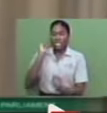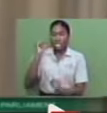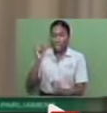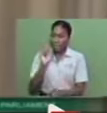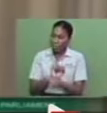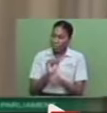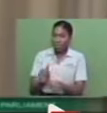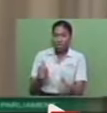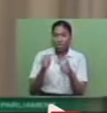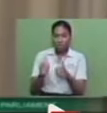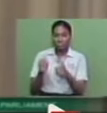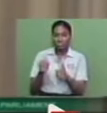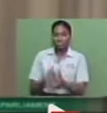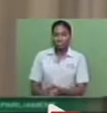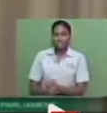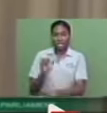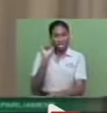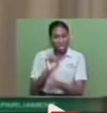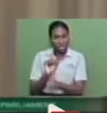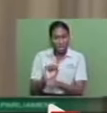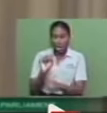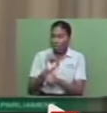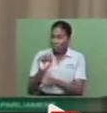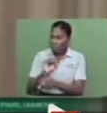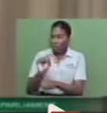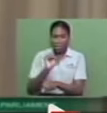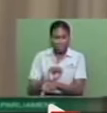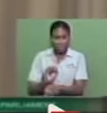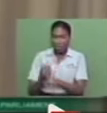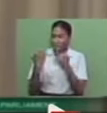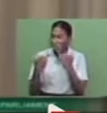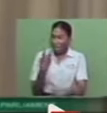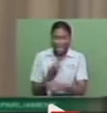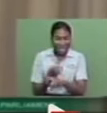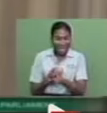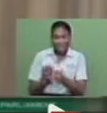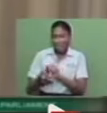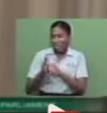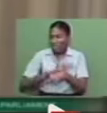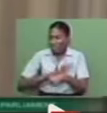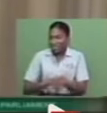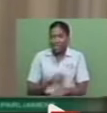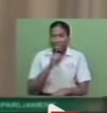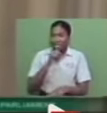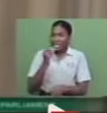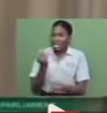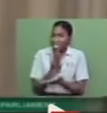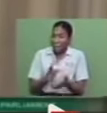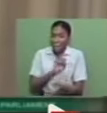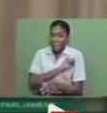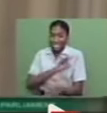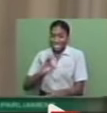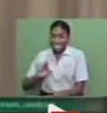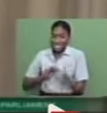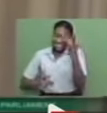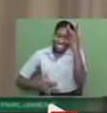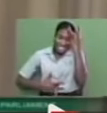They're working under very trying circumstances. They're being under-resourced by this